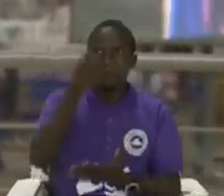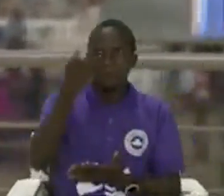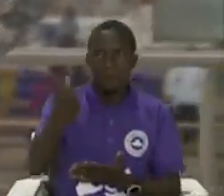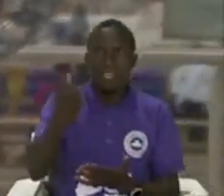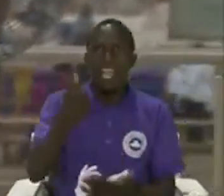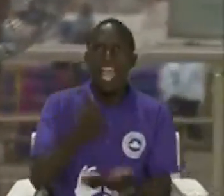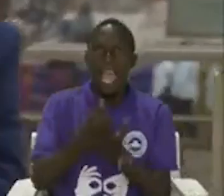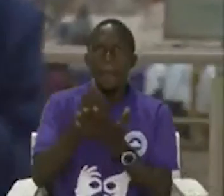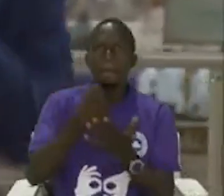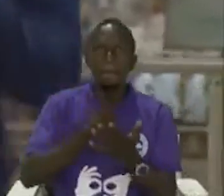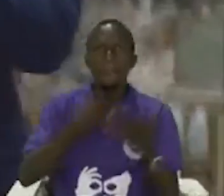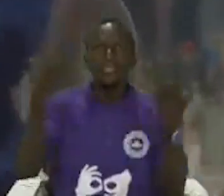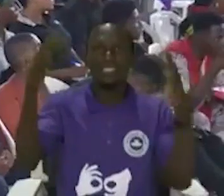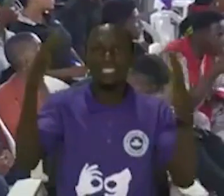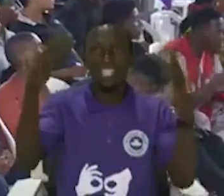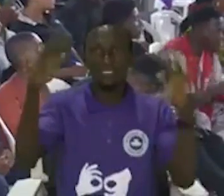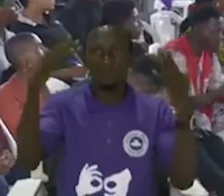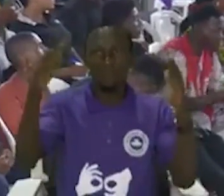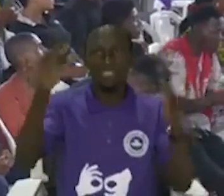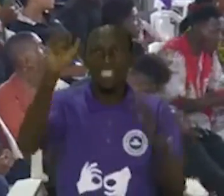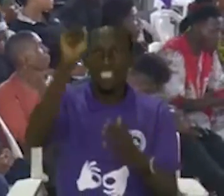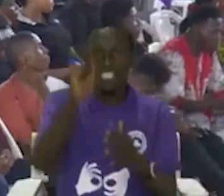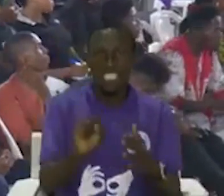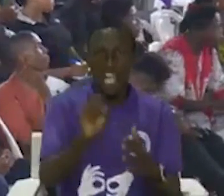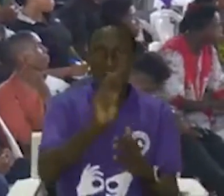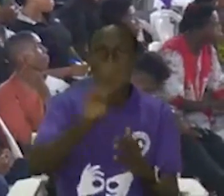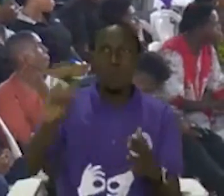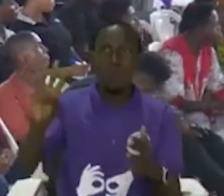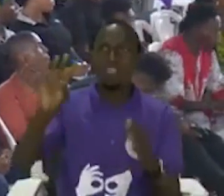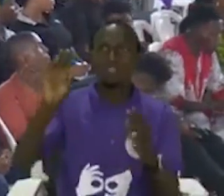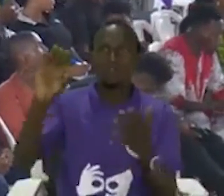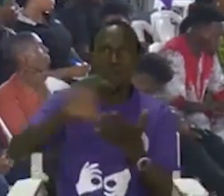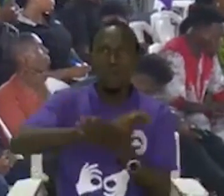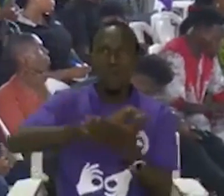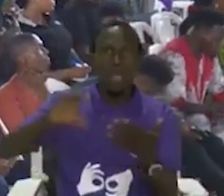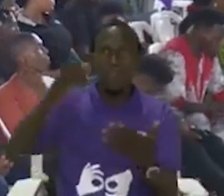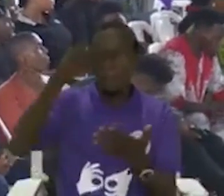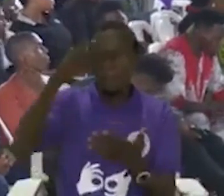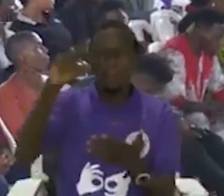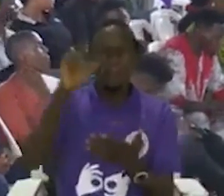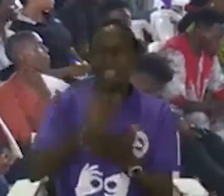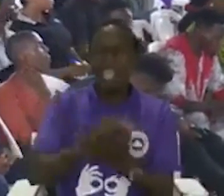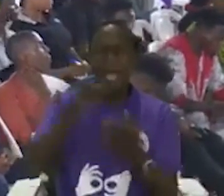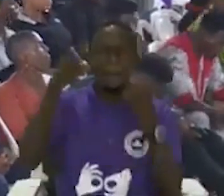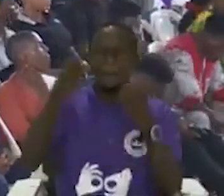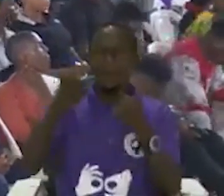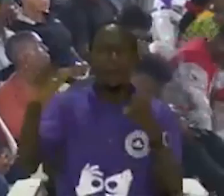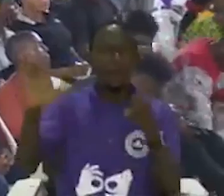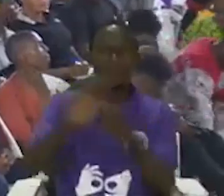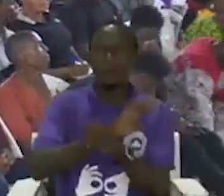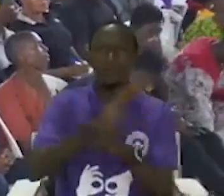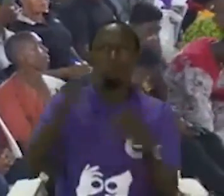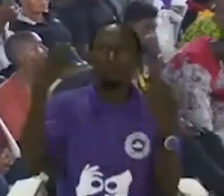me celebrate the Southwest Choir for that powerful rendition?